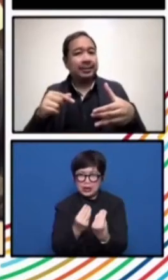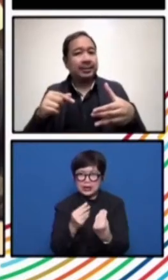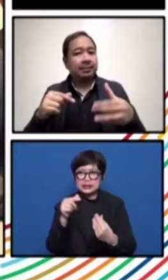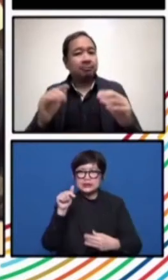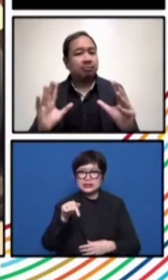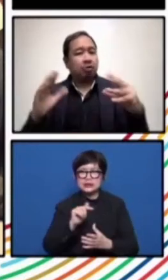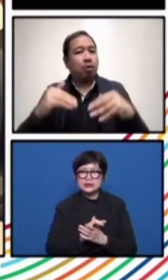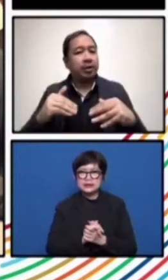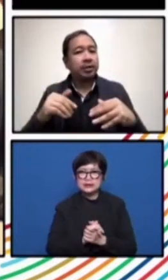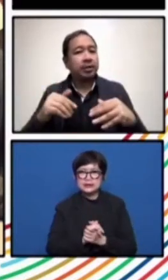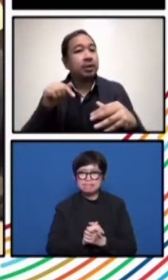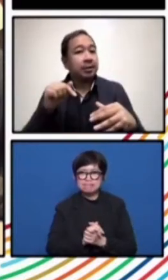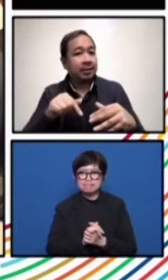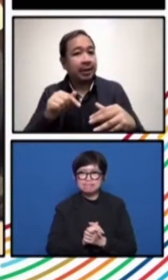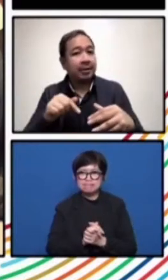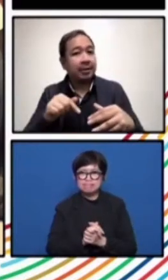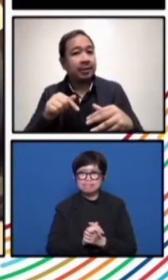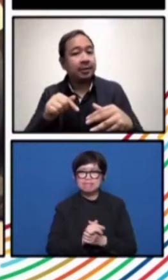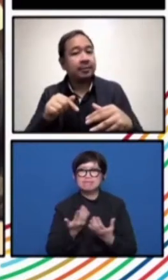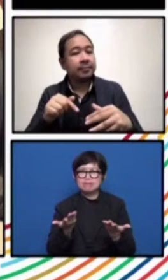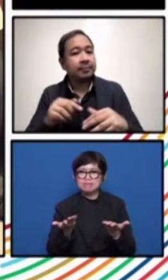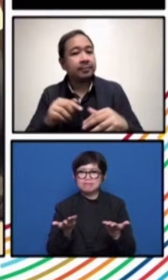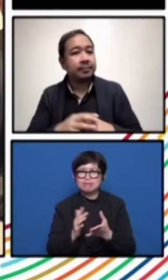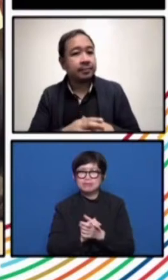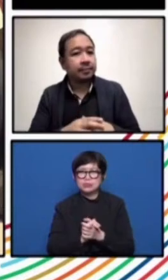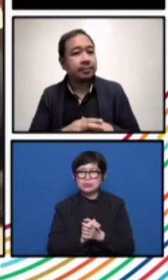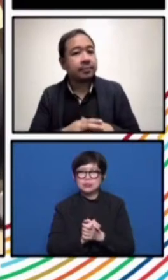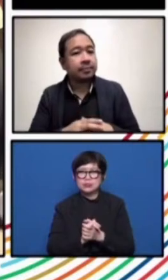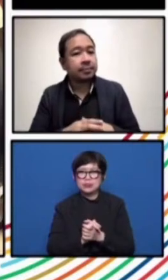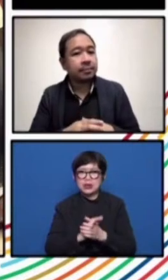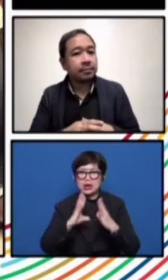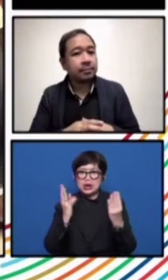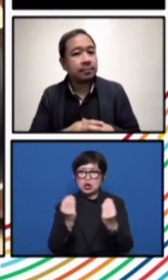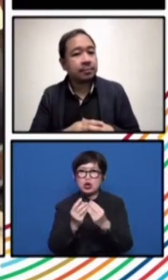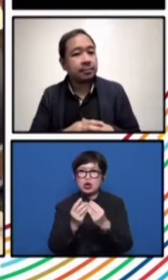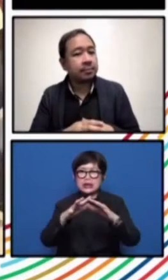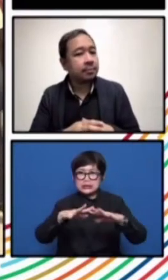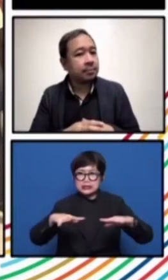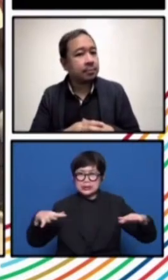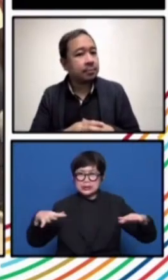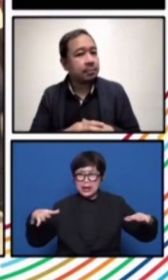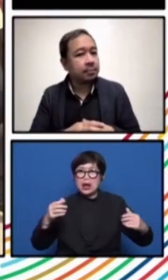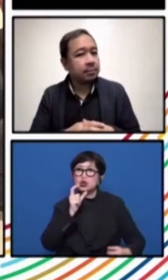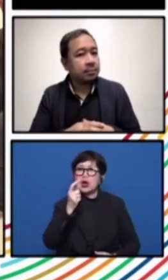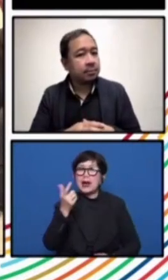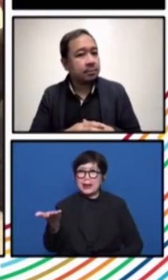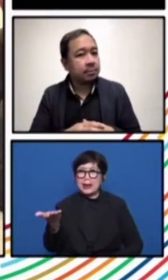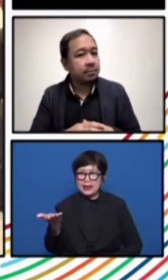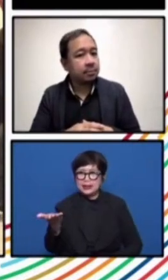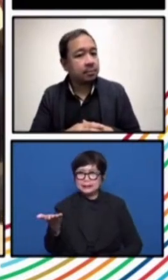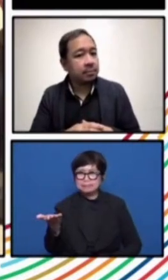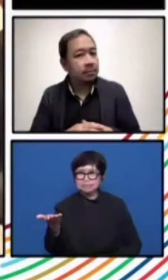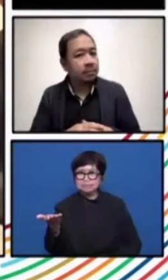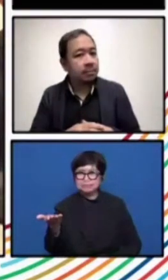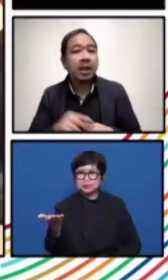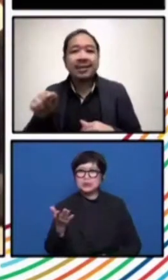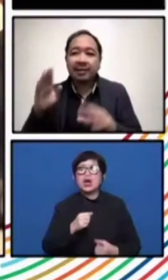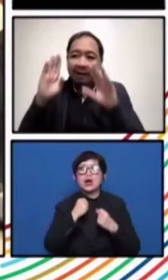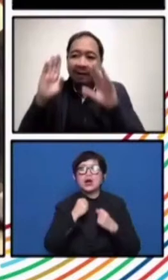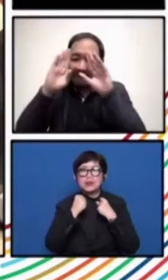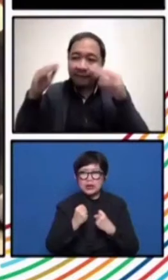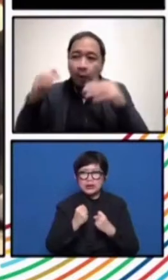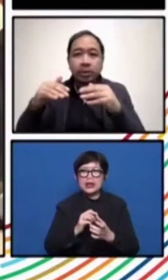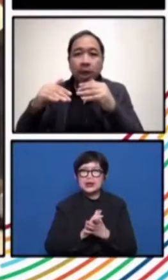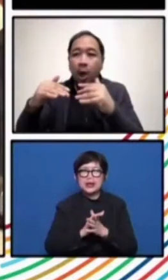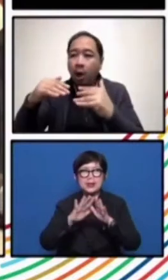the under the subject the the subject the term of uh and economic empowerment of the person